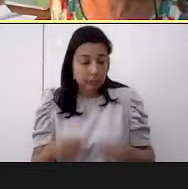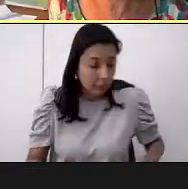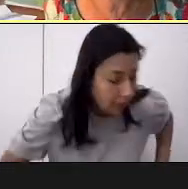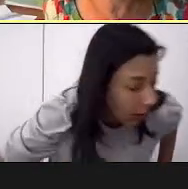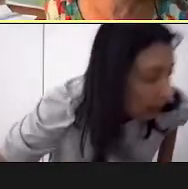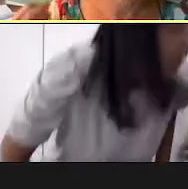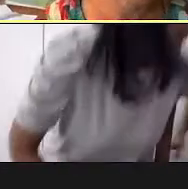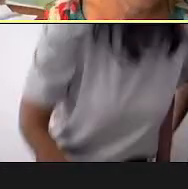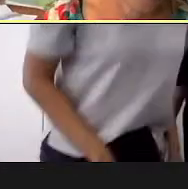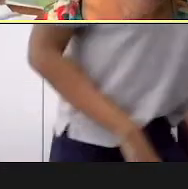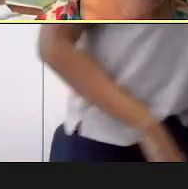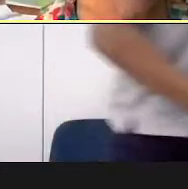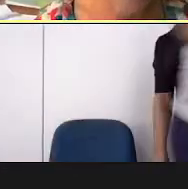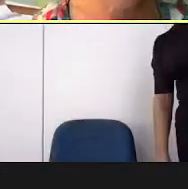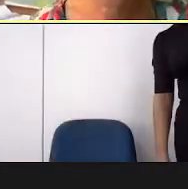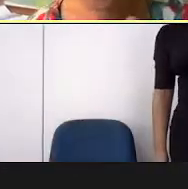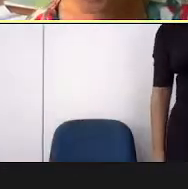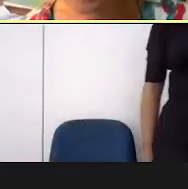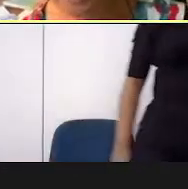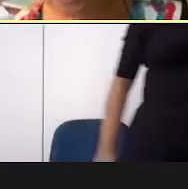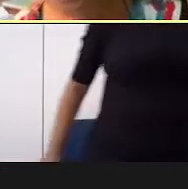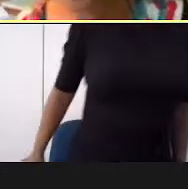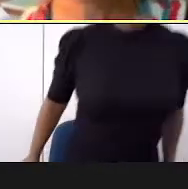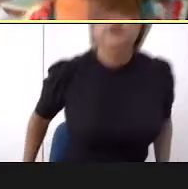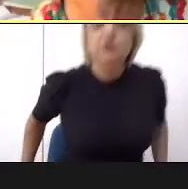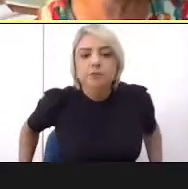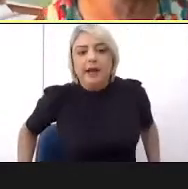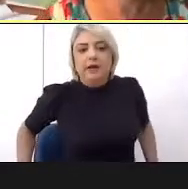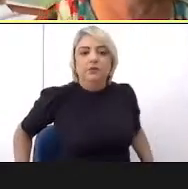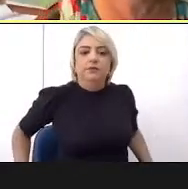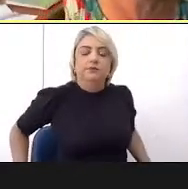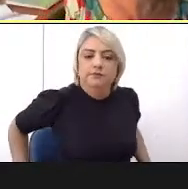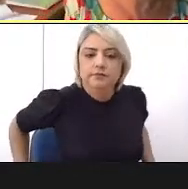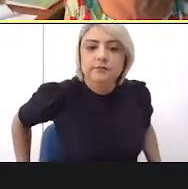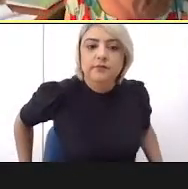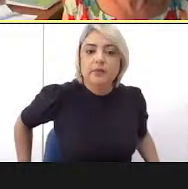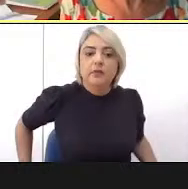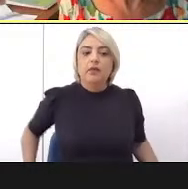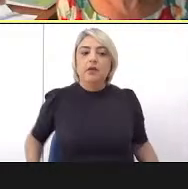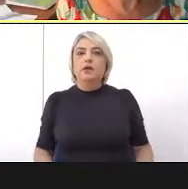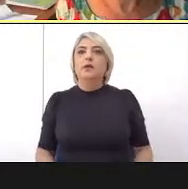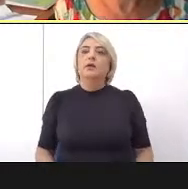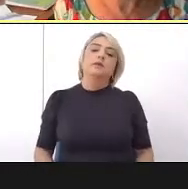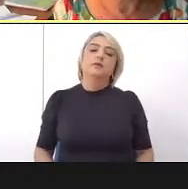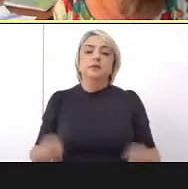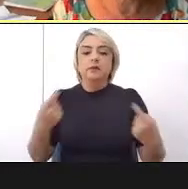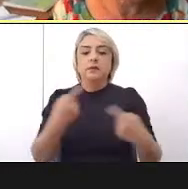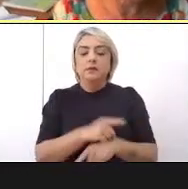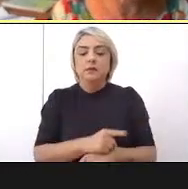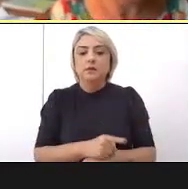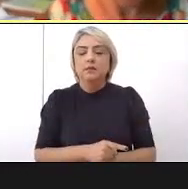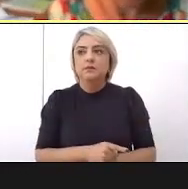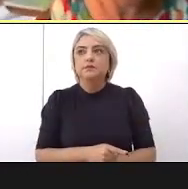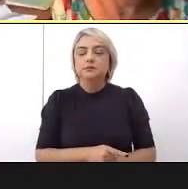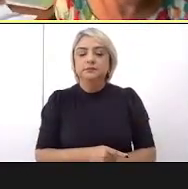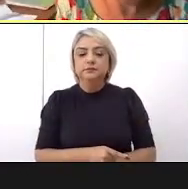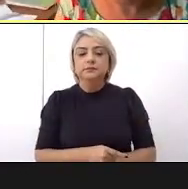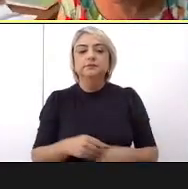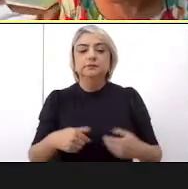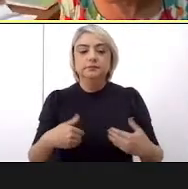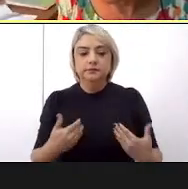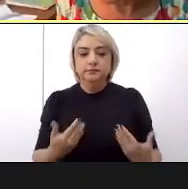chemical agriculture or international trade, such as fair trade or such as organic farming. and they have